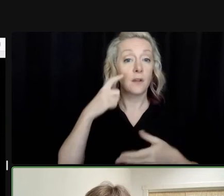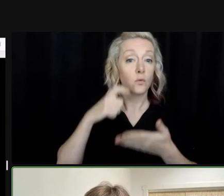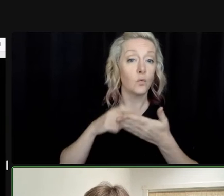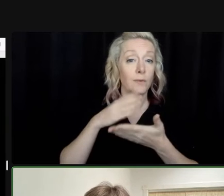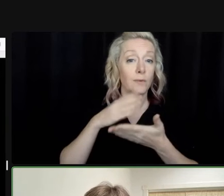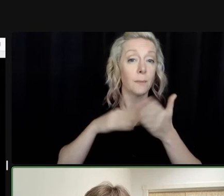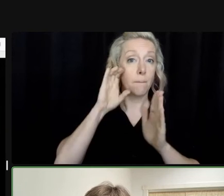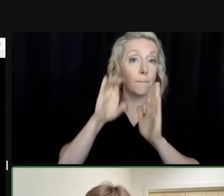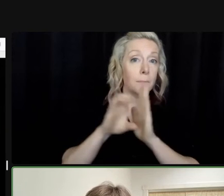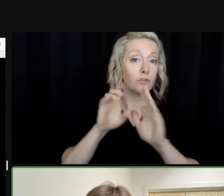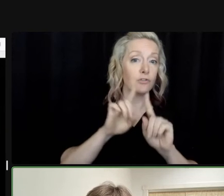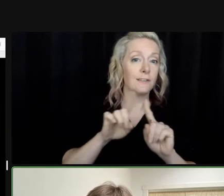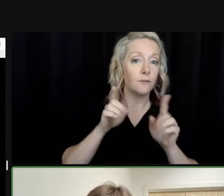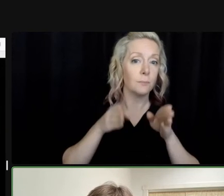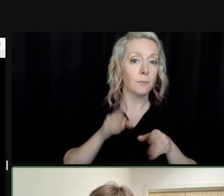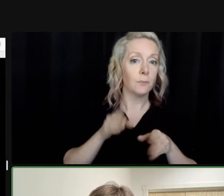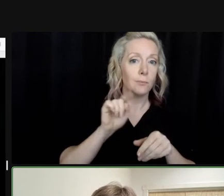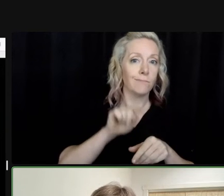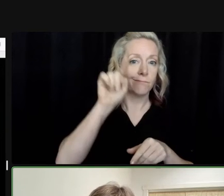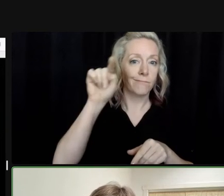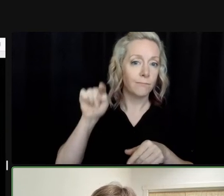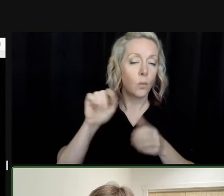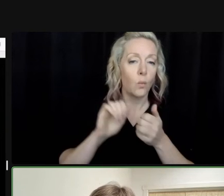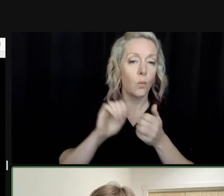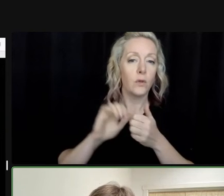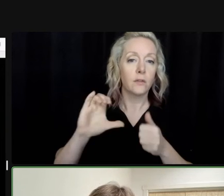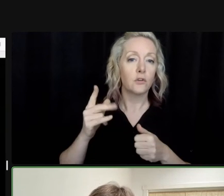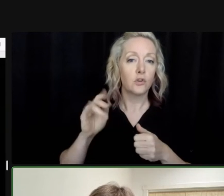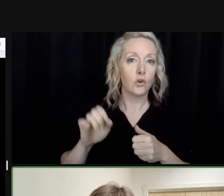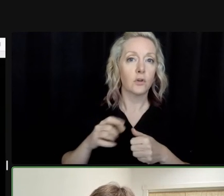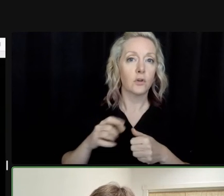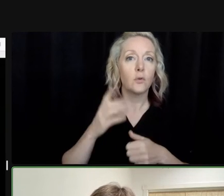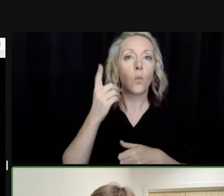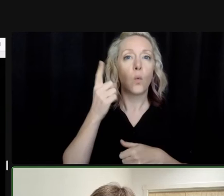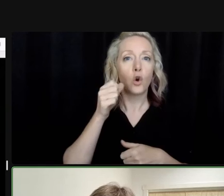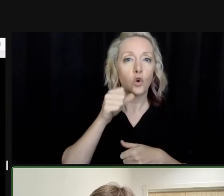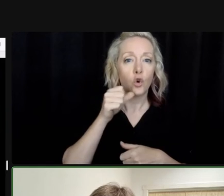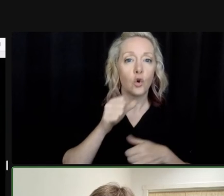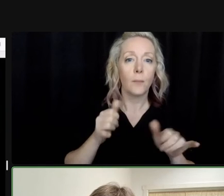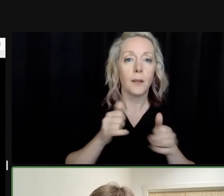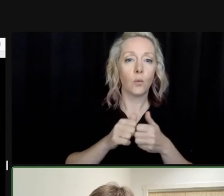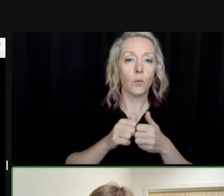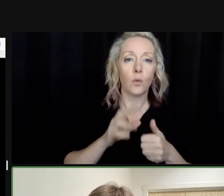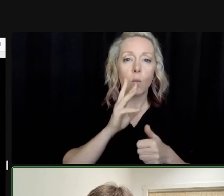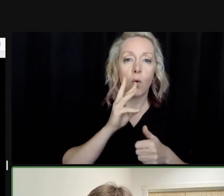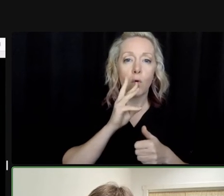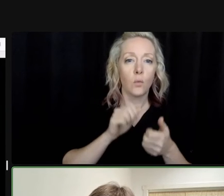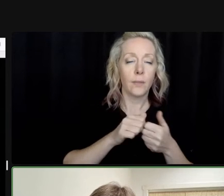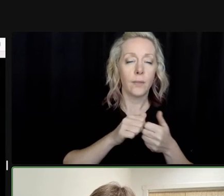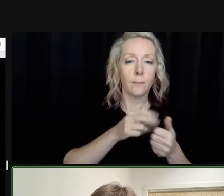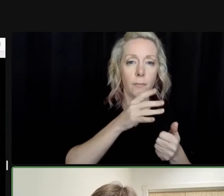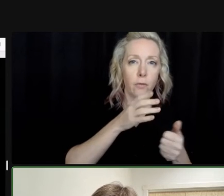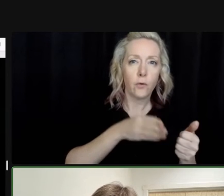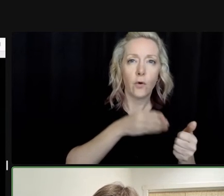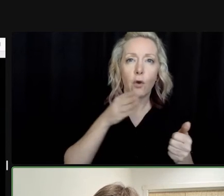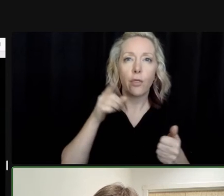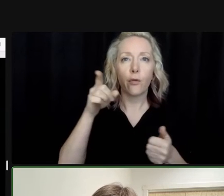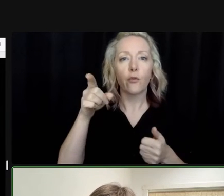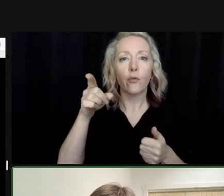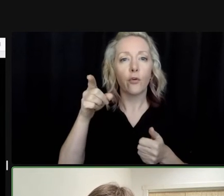of different individuals with charge syndrome. One girl's exploring with some water beads with her mother. Another is interacting with a